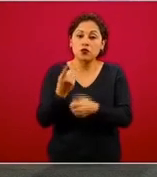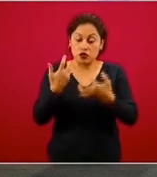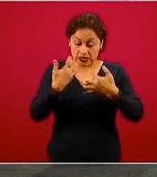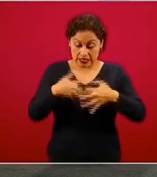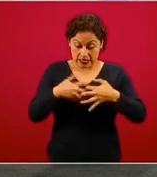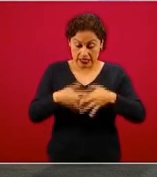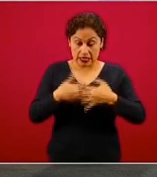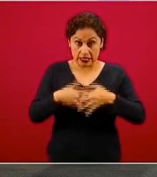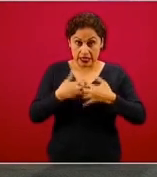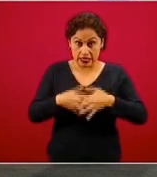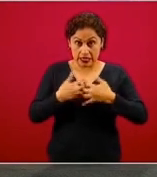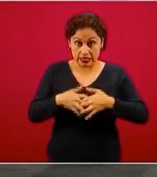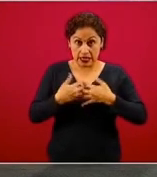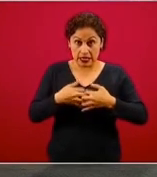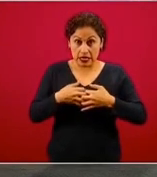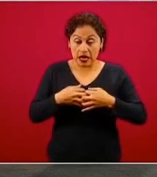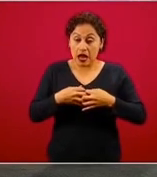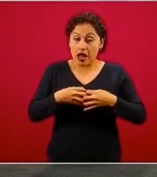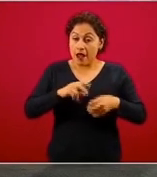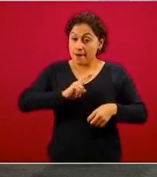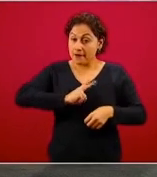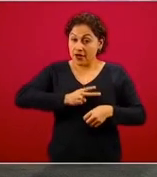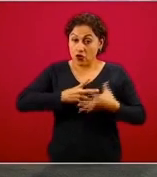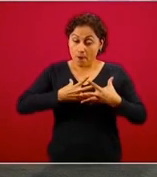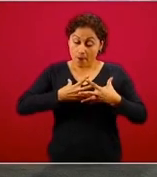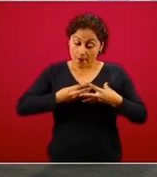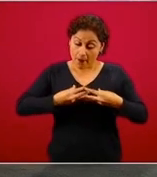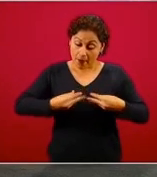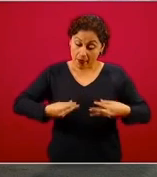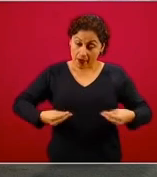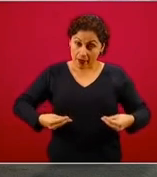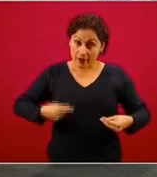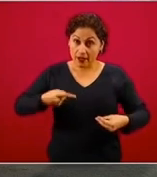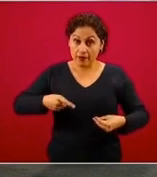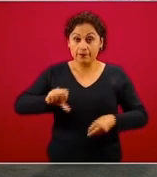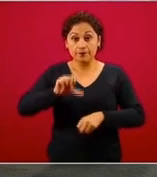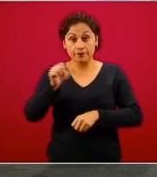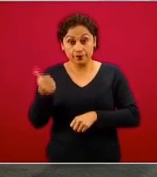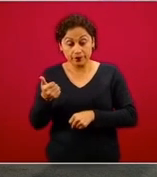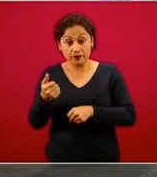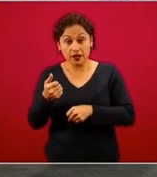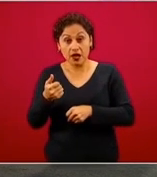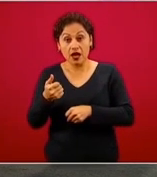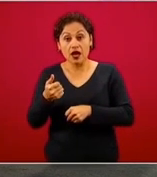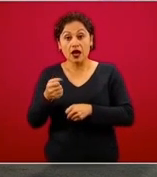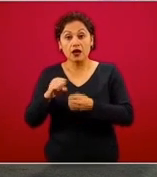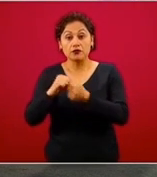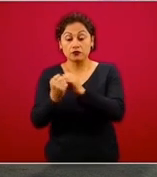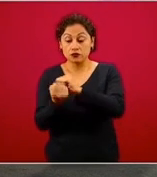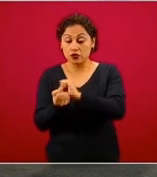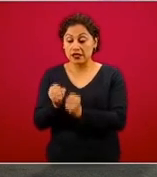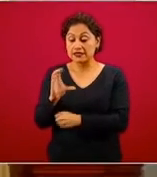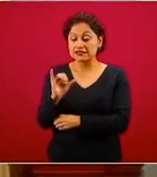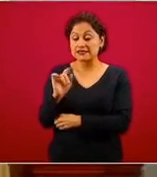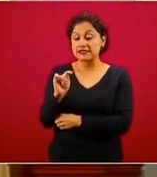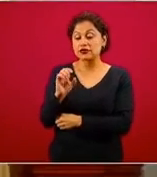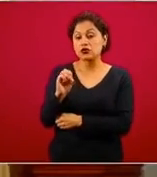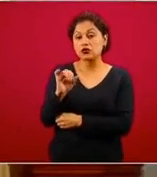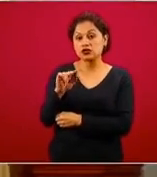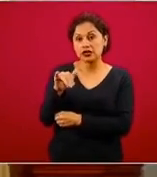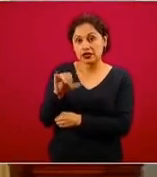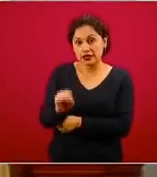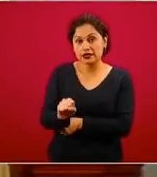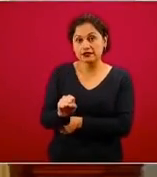virus through our inflamación. immune Una system, de las moléculas and es as I was saying, at each stage we have different windows of opportunity, so to